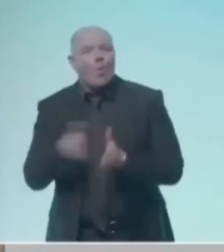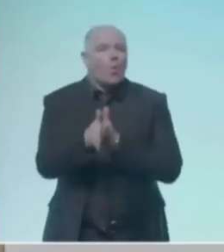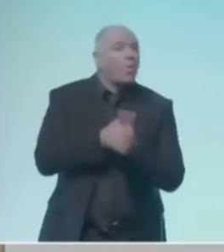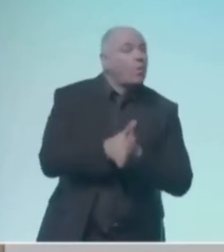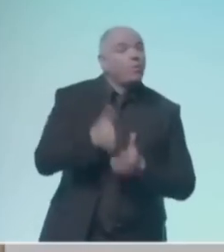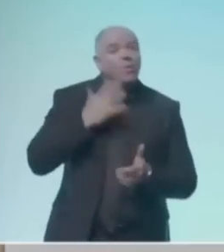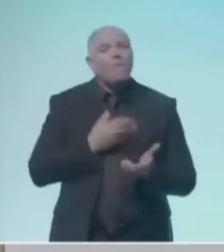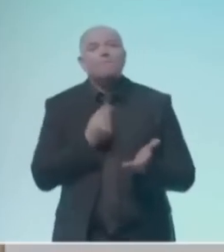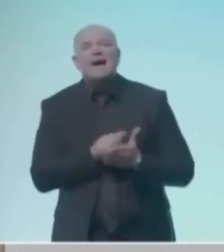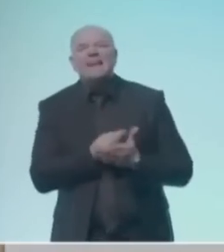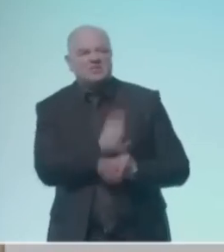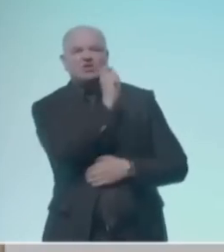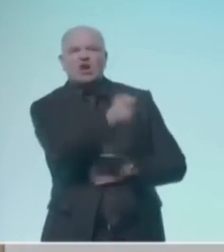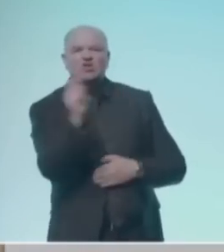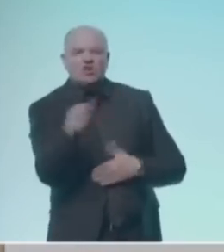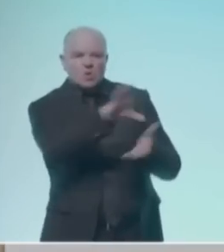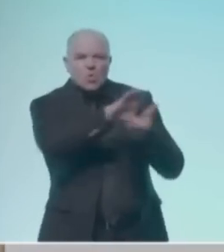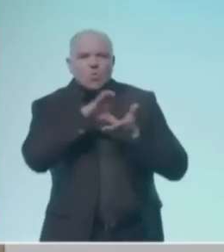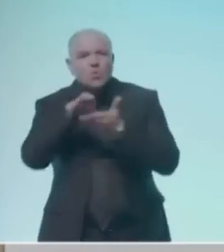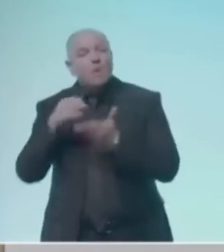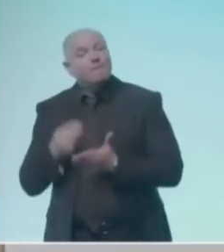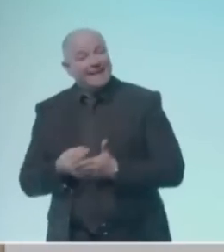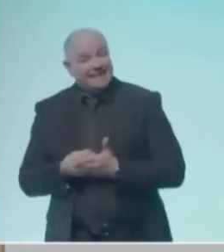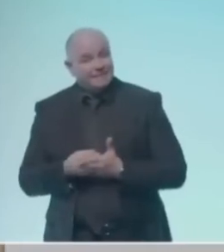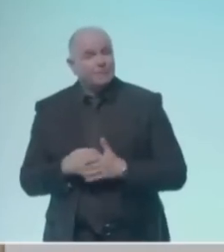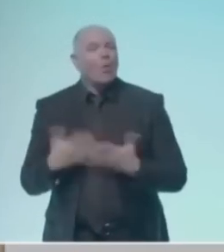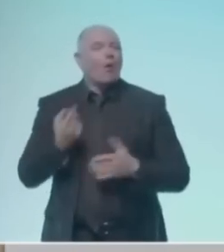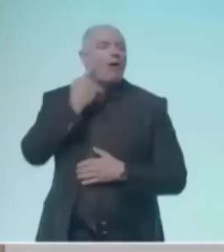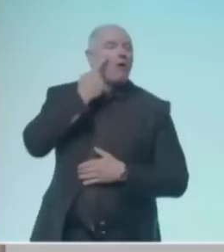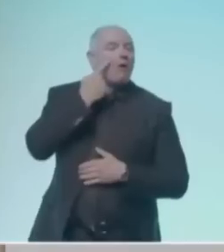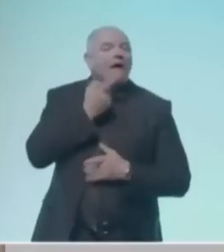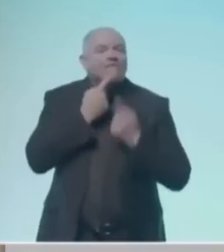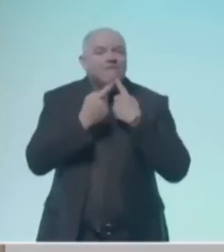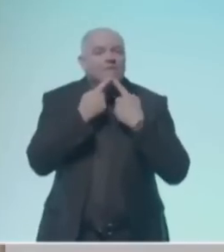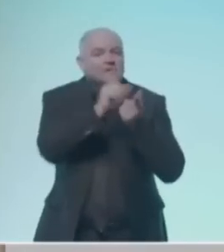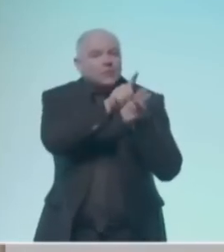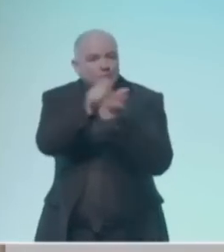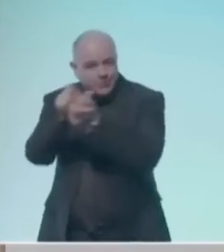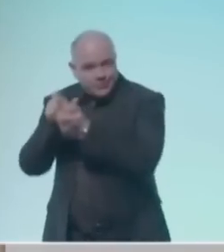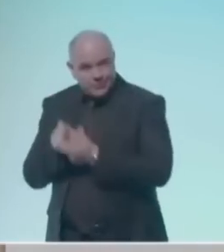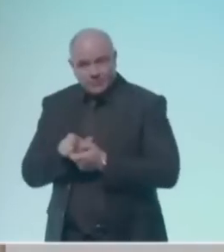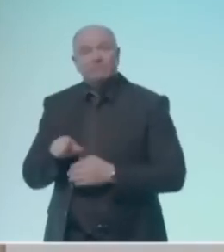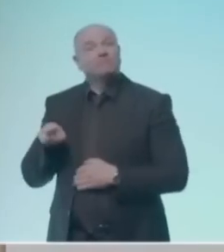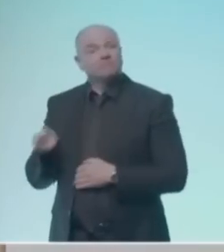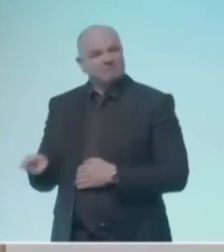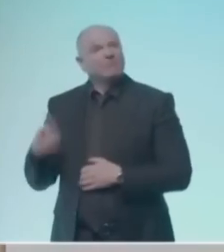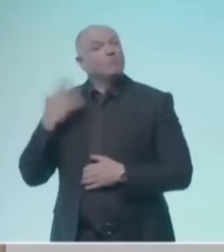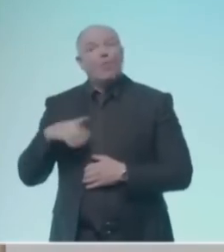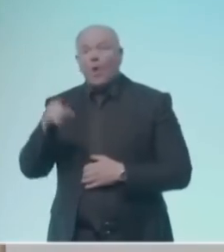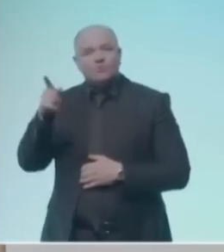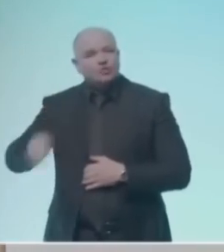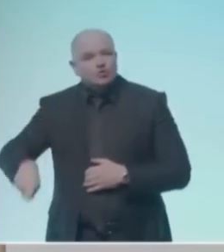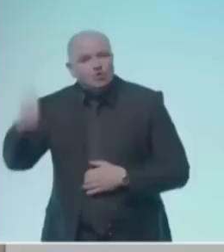us, their primary motive is to disrupt or destroy our infrastructure.